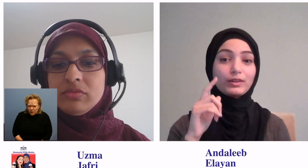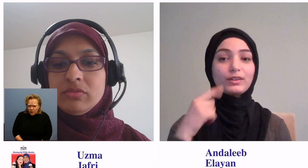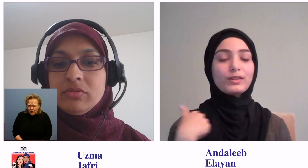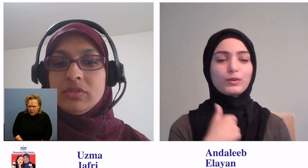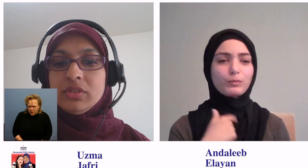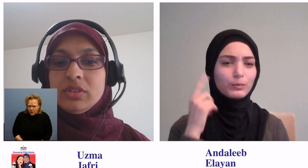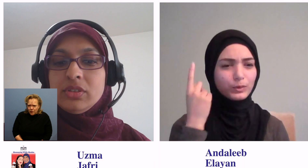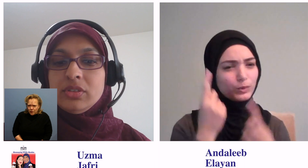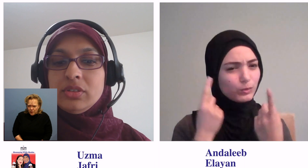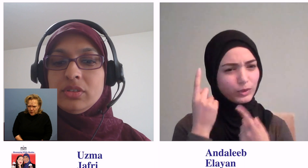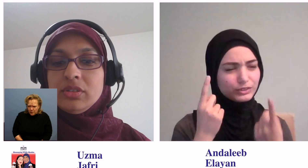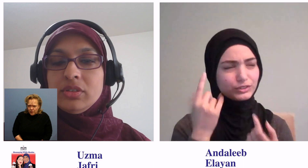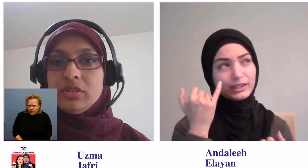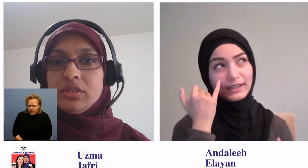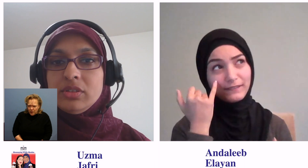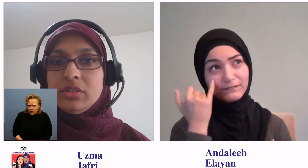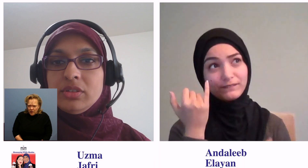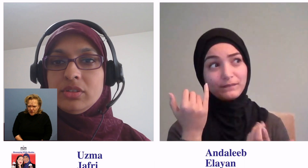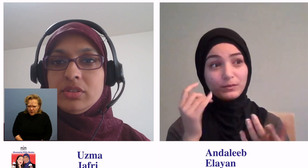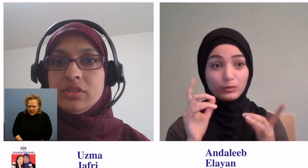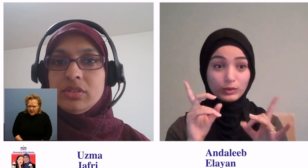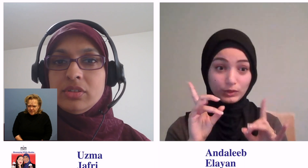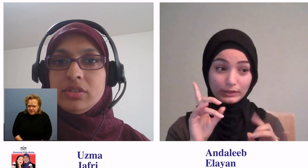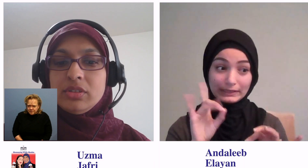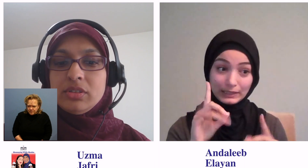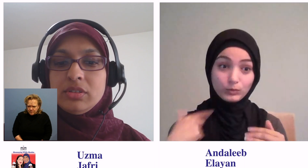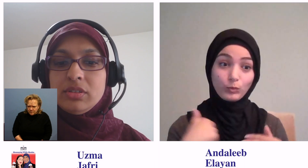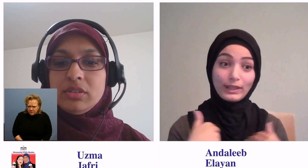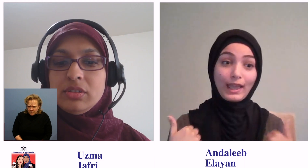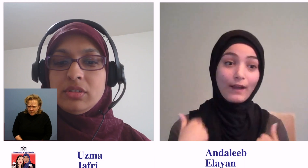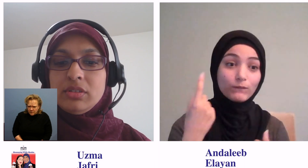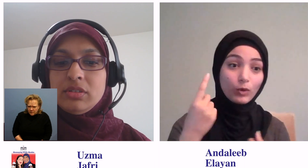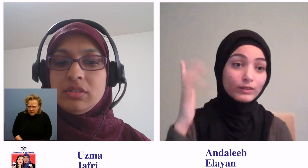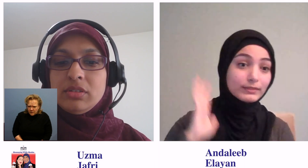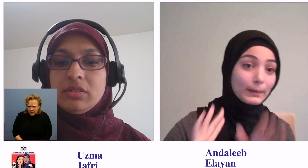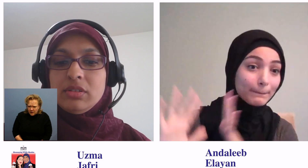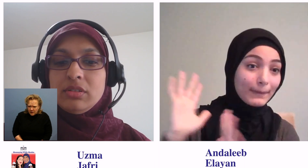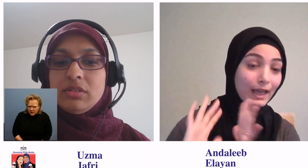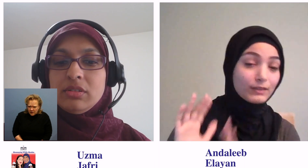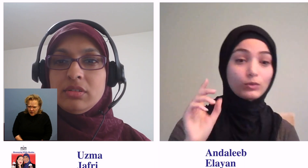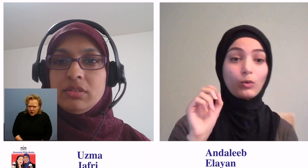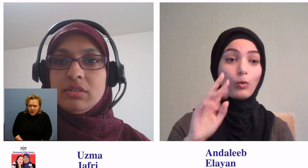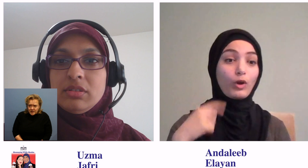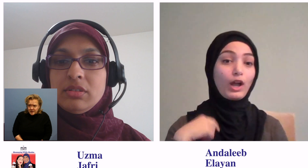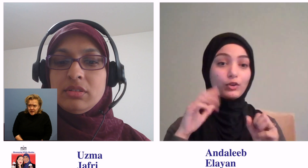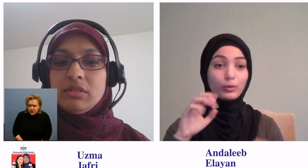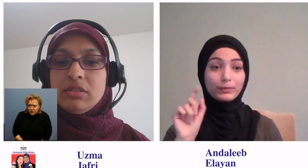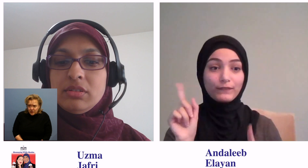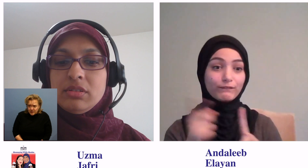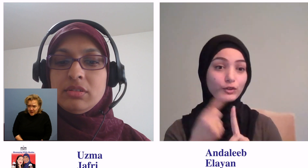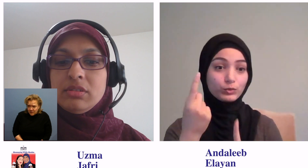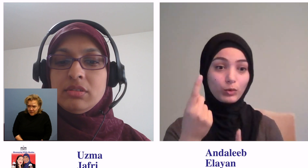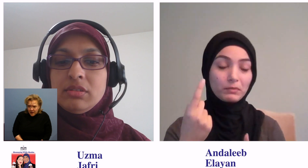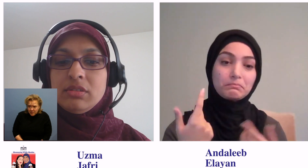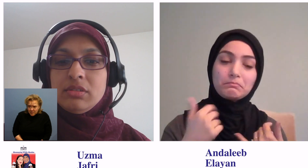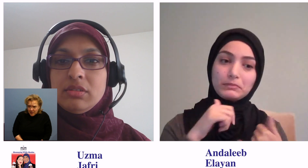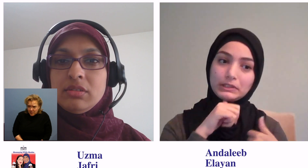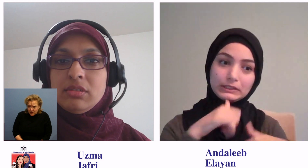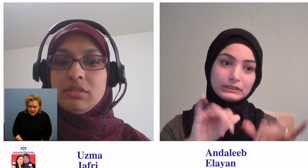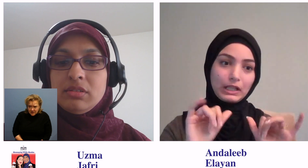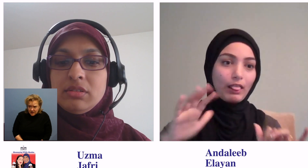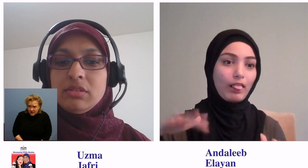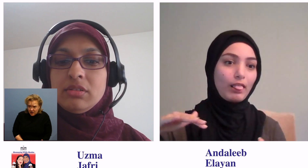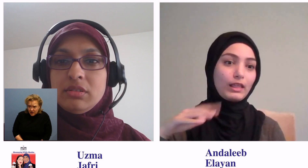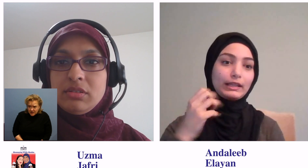we were wondering, you know, is there deaf family